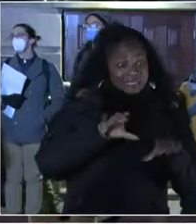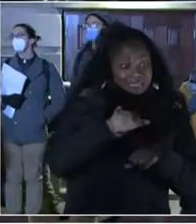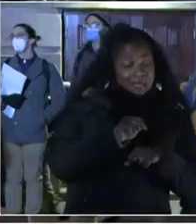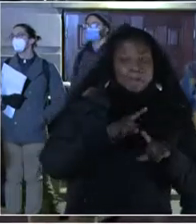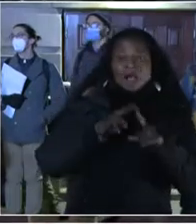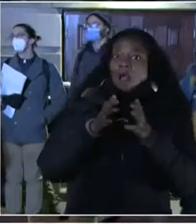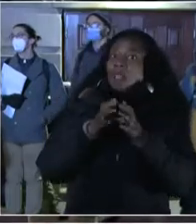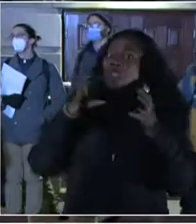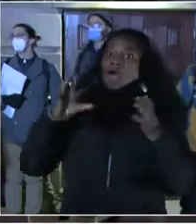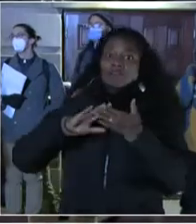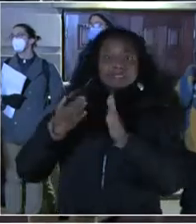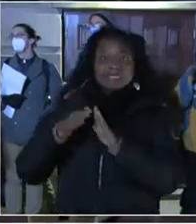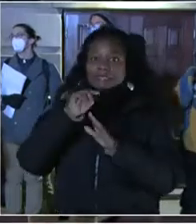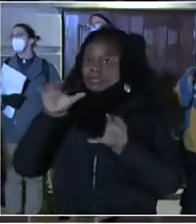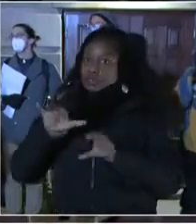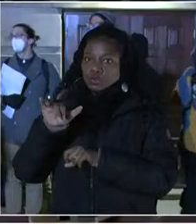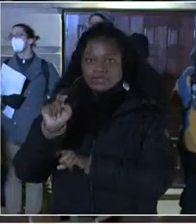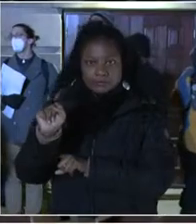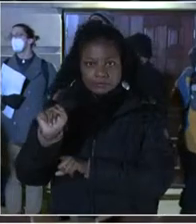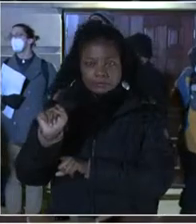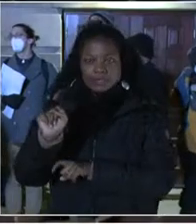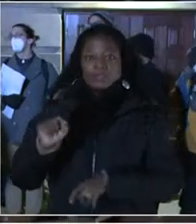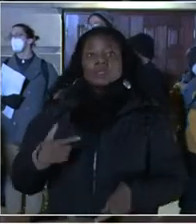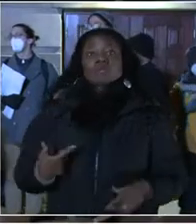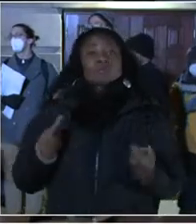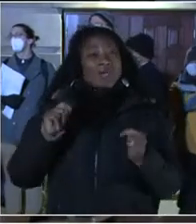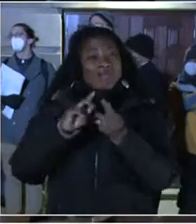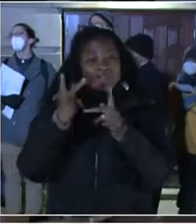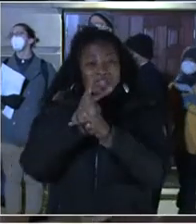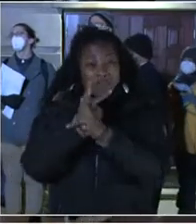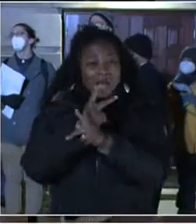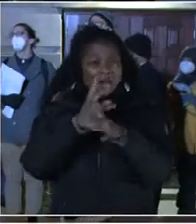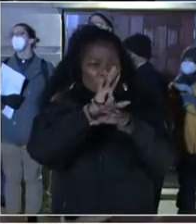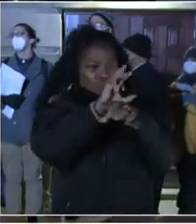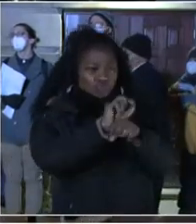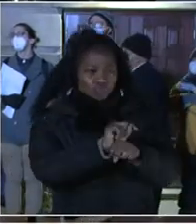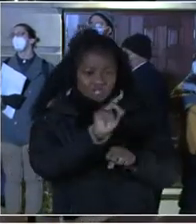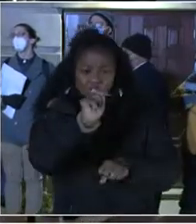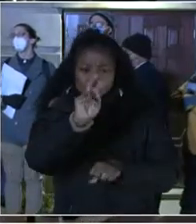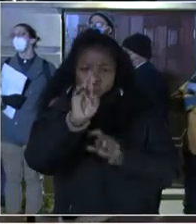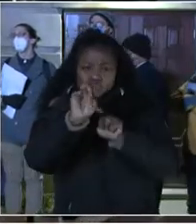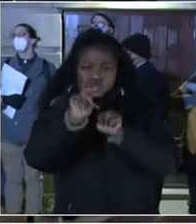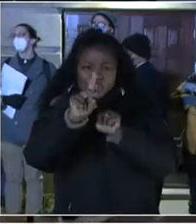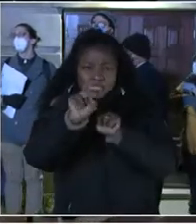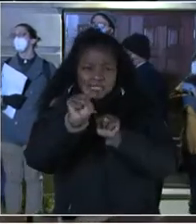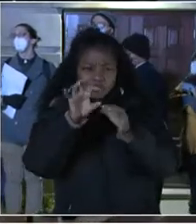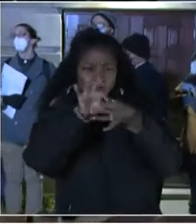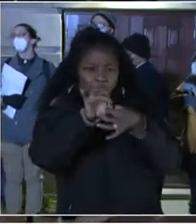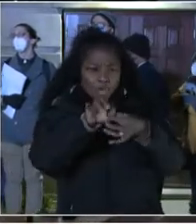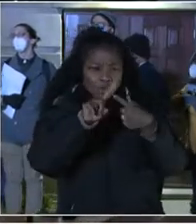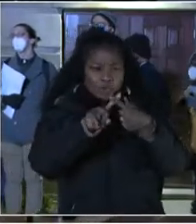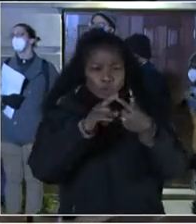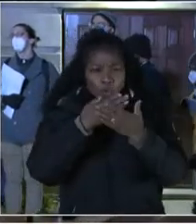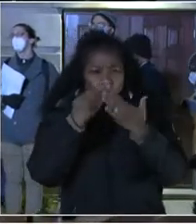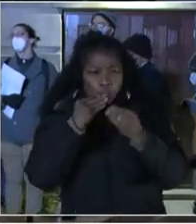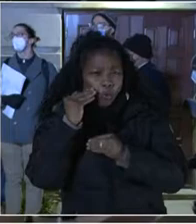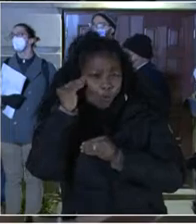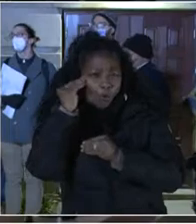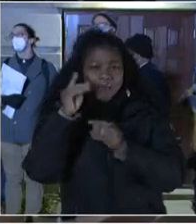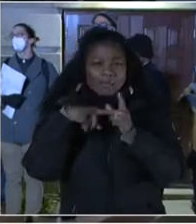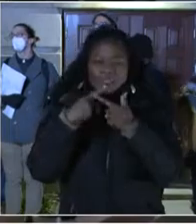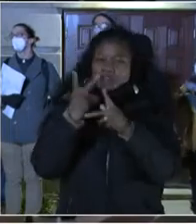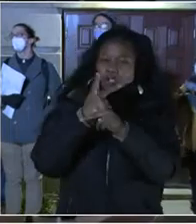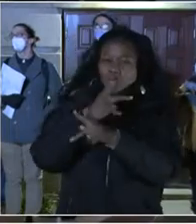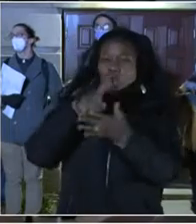didn't. We need to figure out what the trends are in homelessness, and we need to let people know that we care enough to figure out what is going on in our